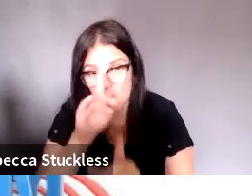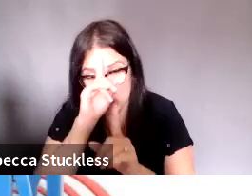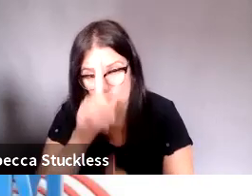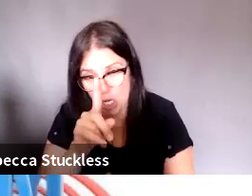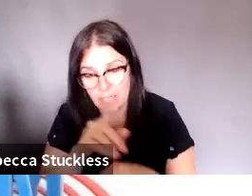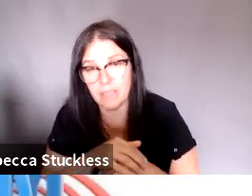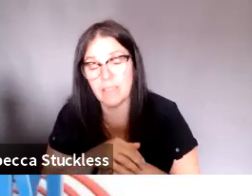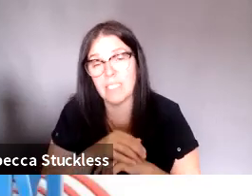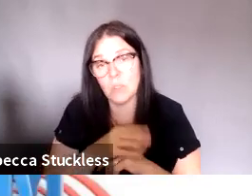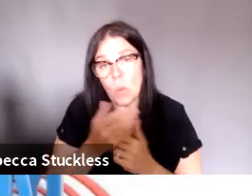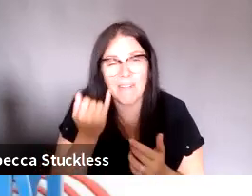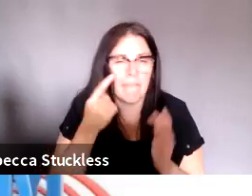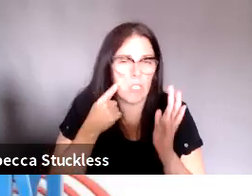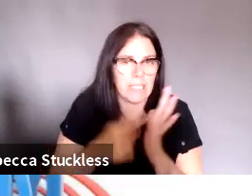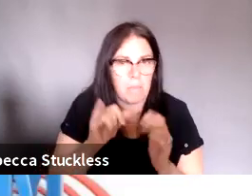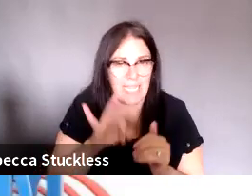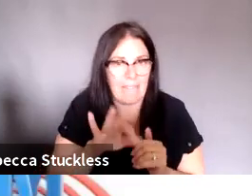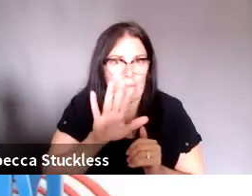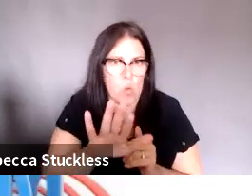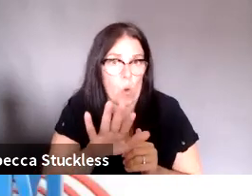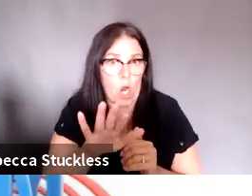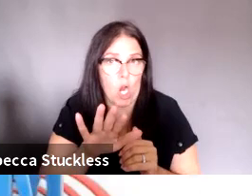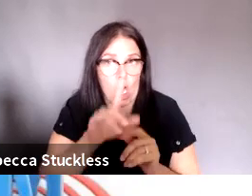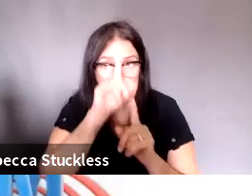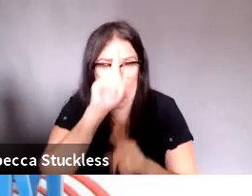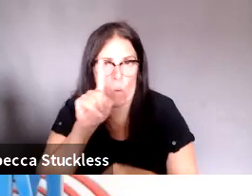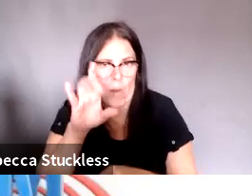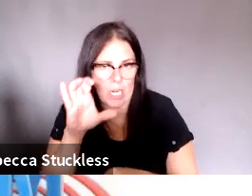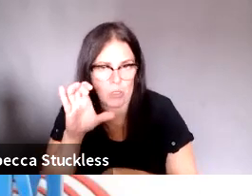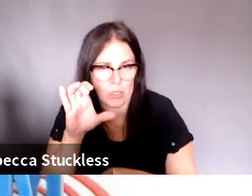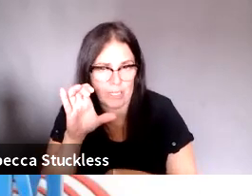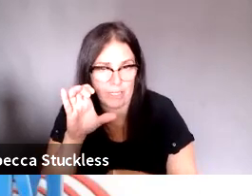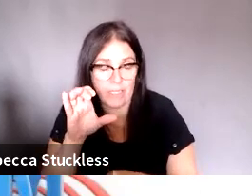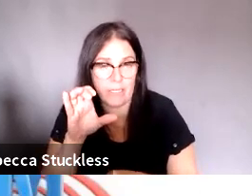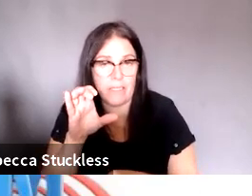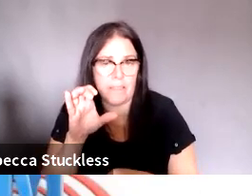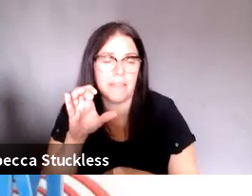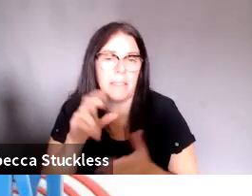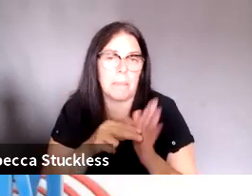we're actually committing in our agreements to reaching 100%.